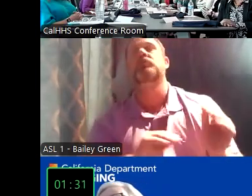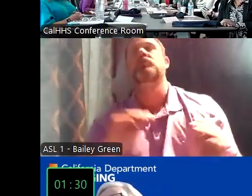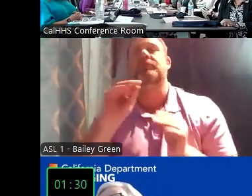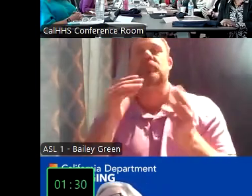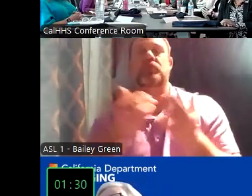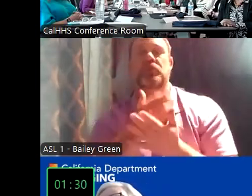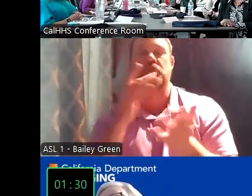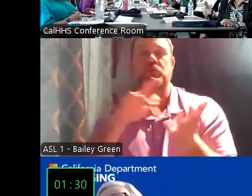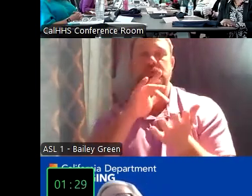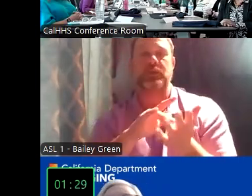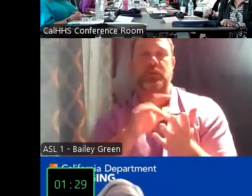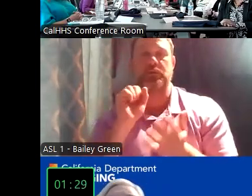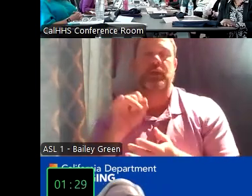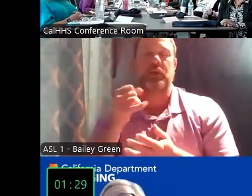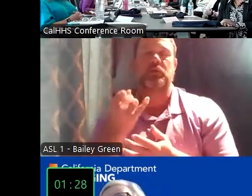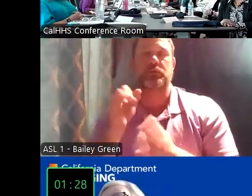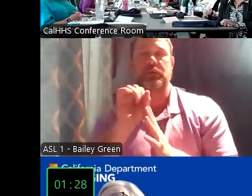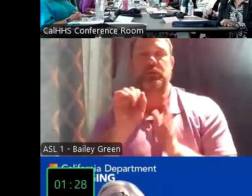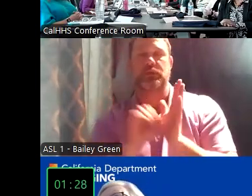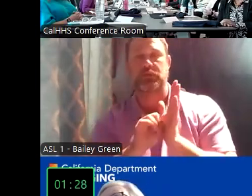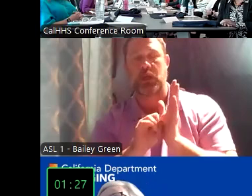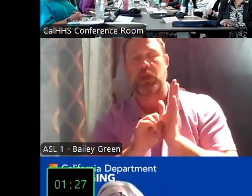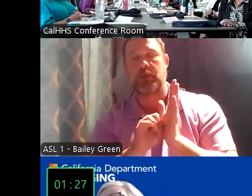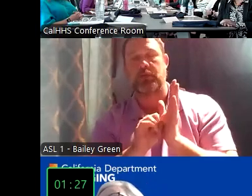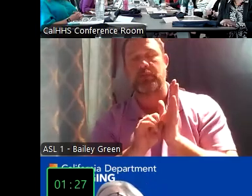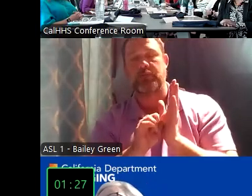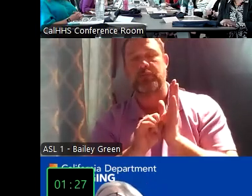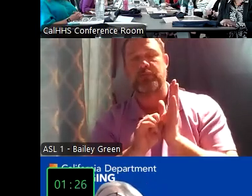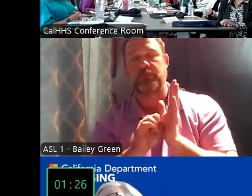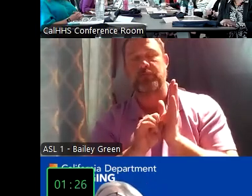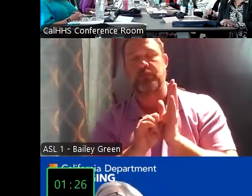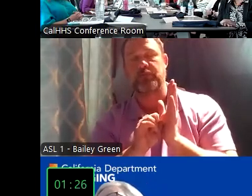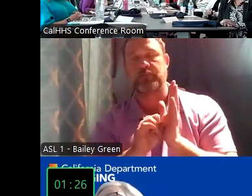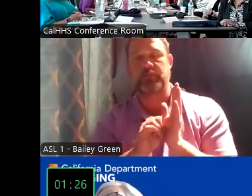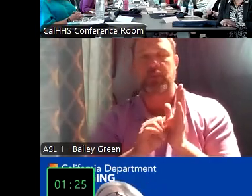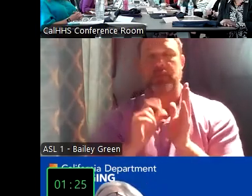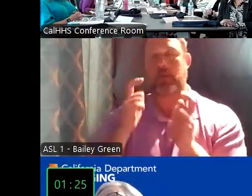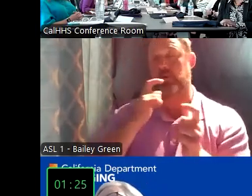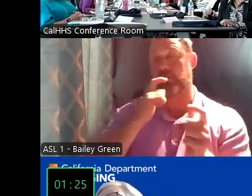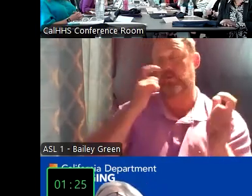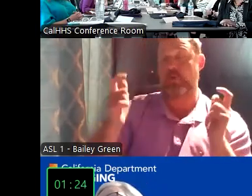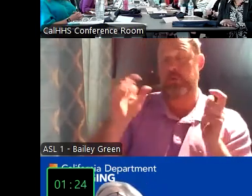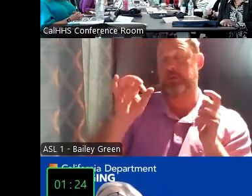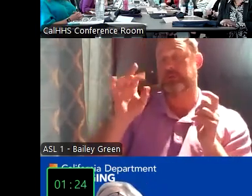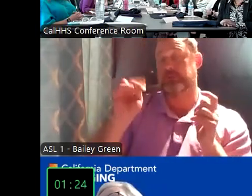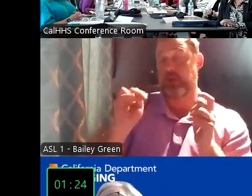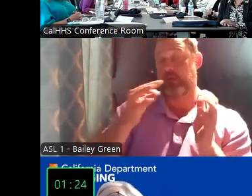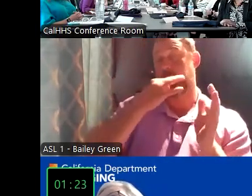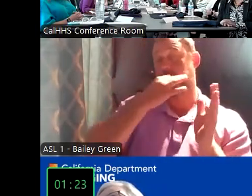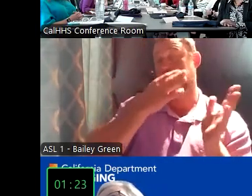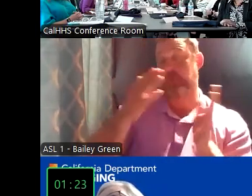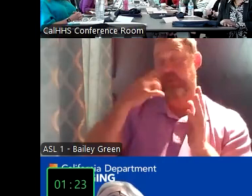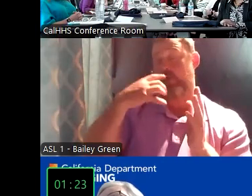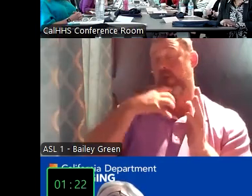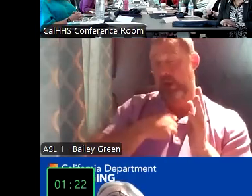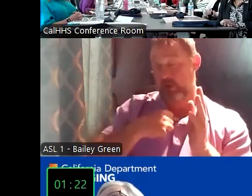center at San Jose State this past fall. I am, of course, an enormous fan of the Master Plan for Aging, and I think